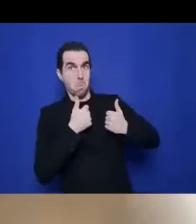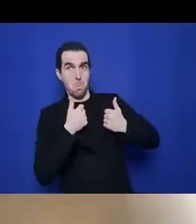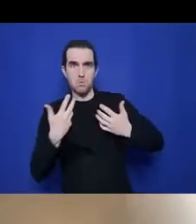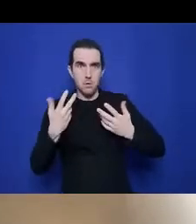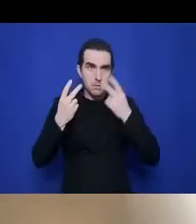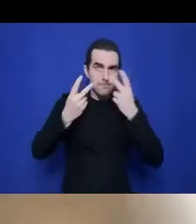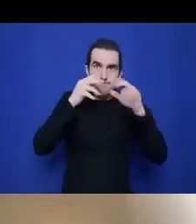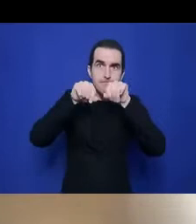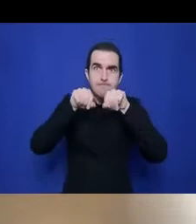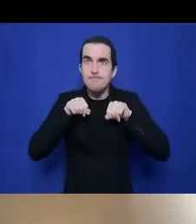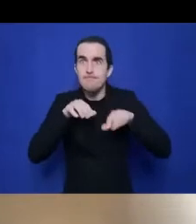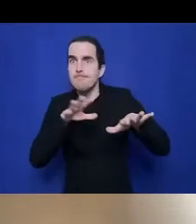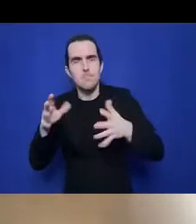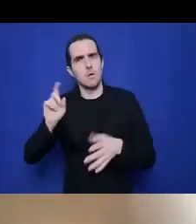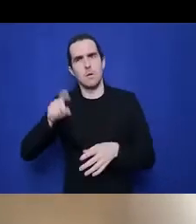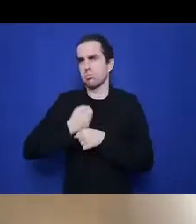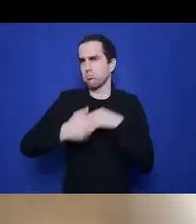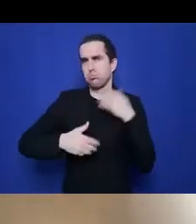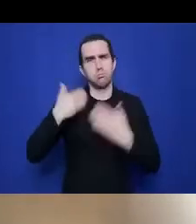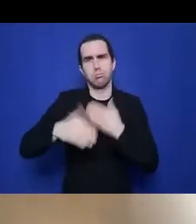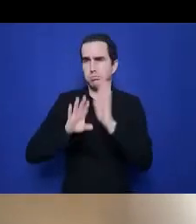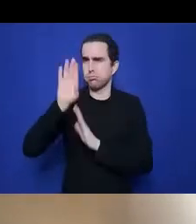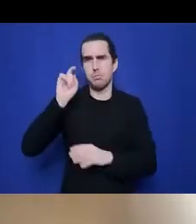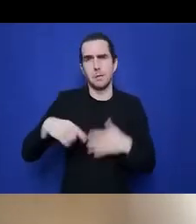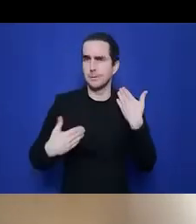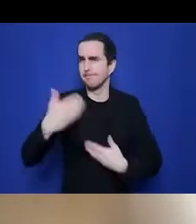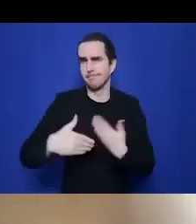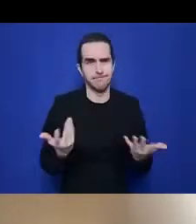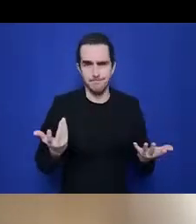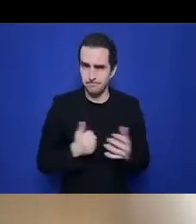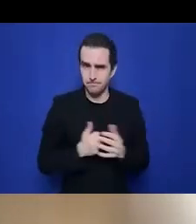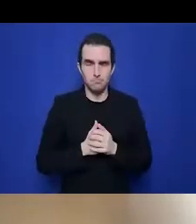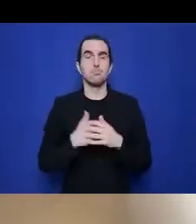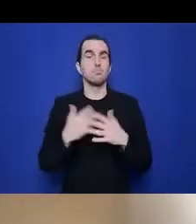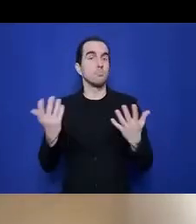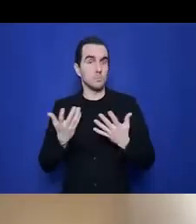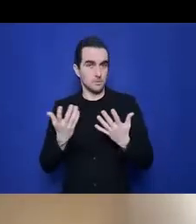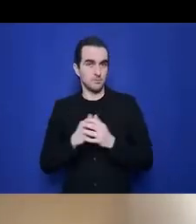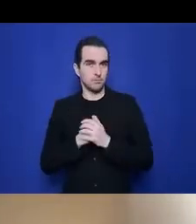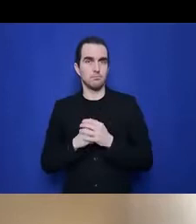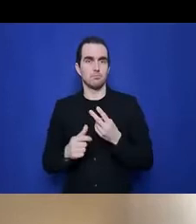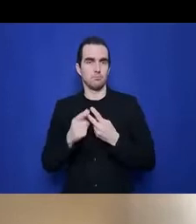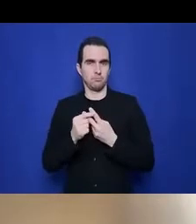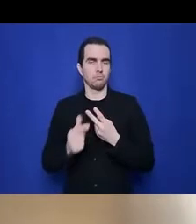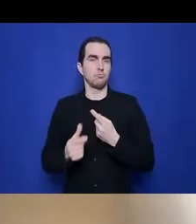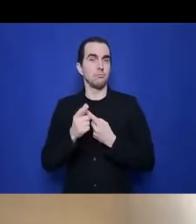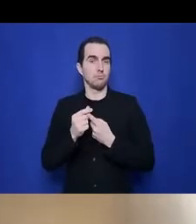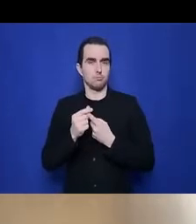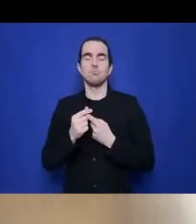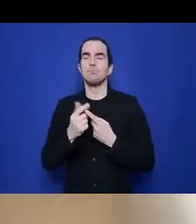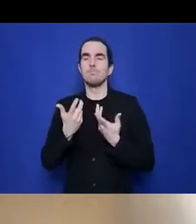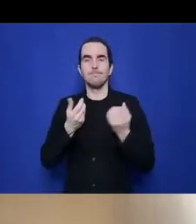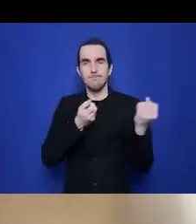not always trained to provide effective and safe coaching techniques to